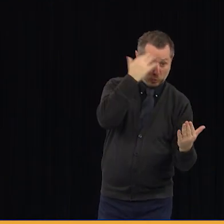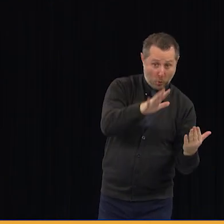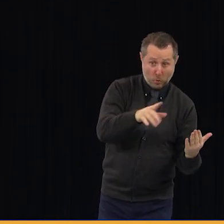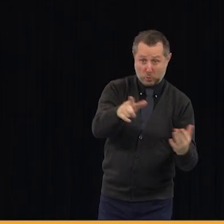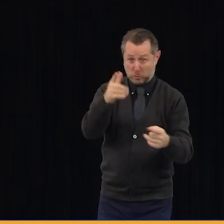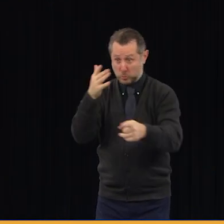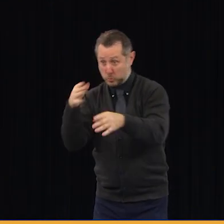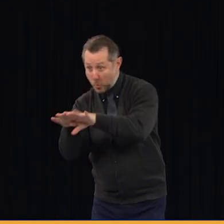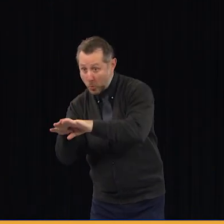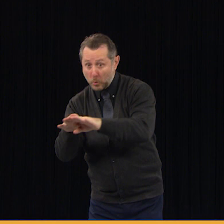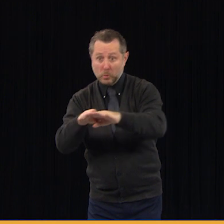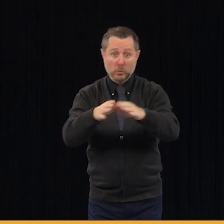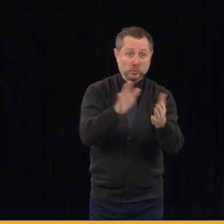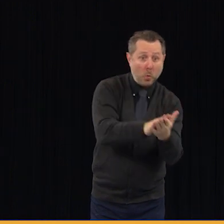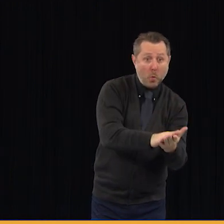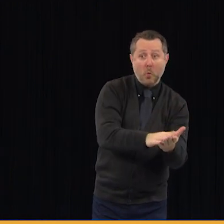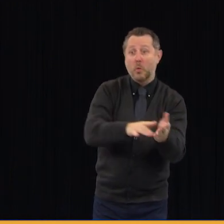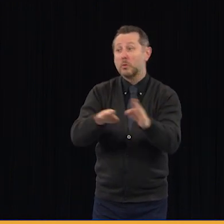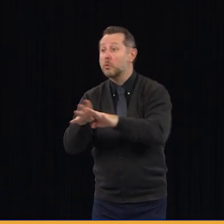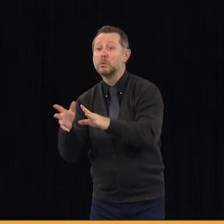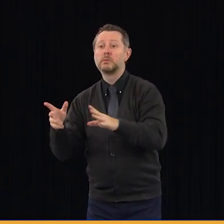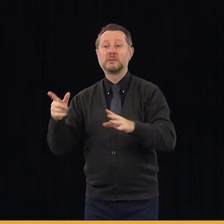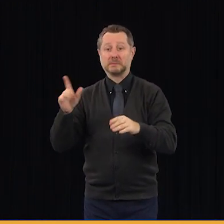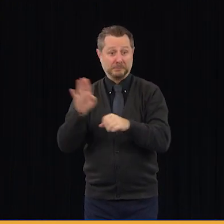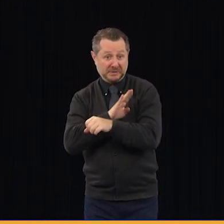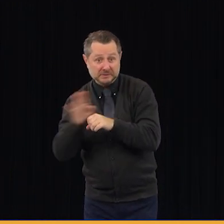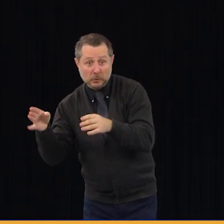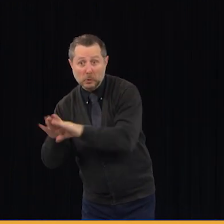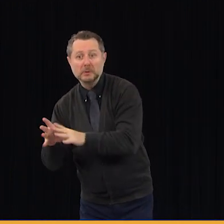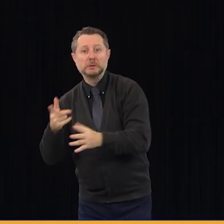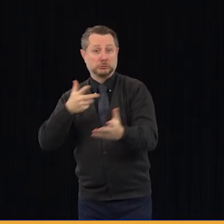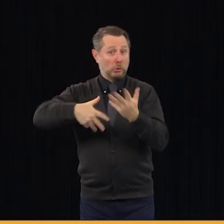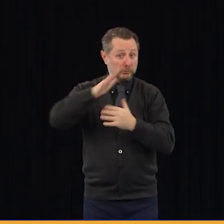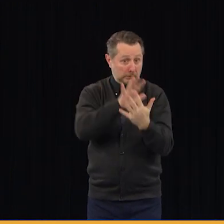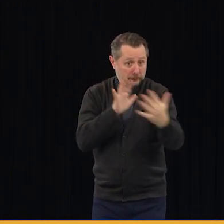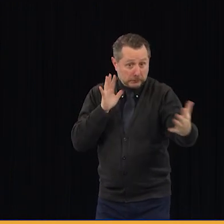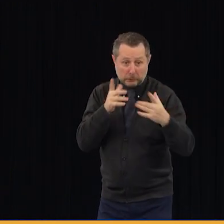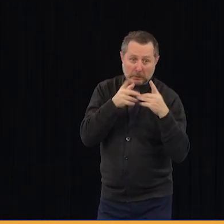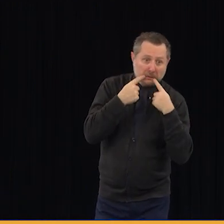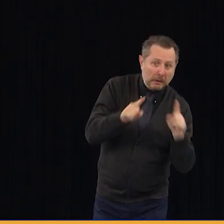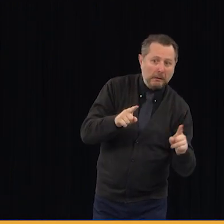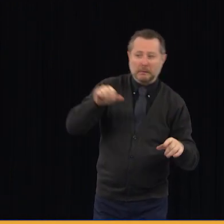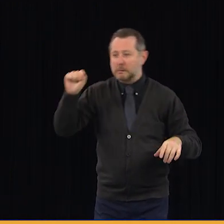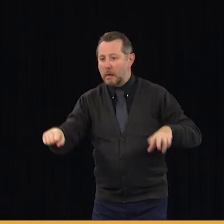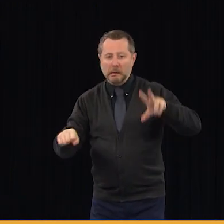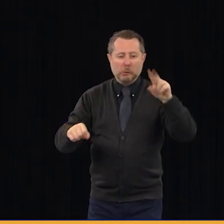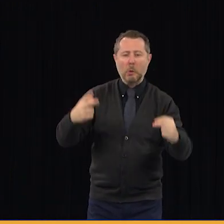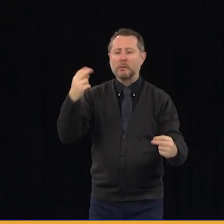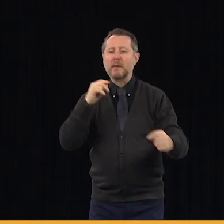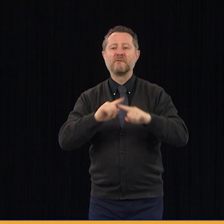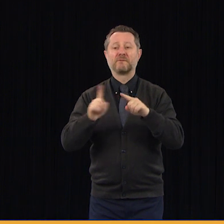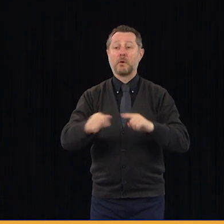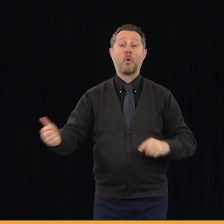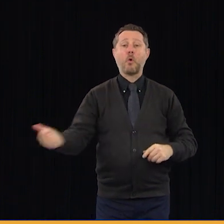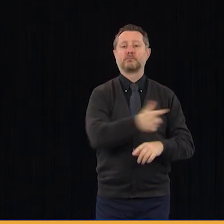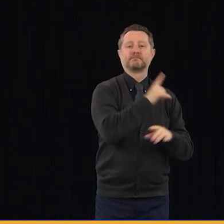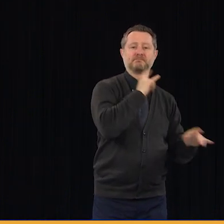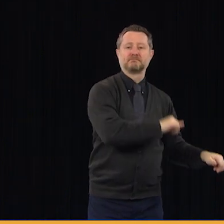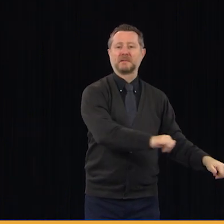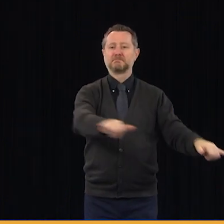things down and social distancing, because we've never done it before. But they all said that's the chance